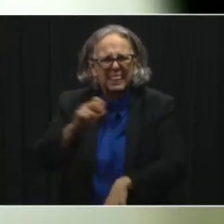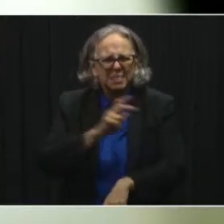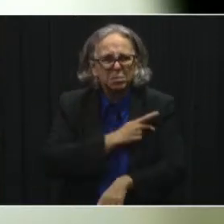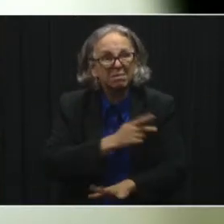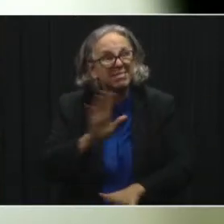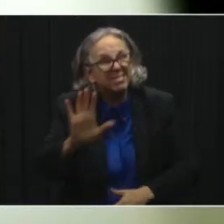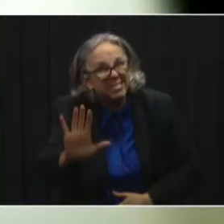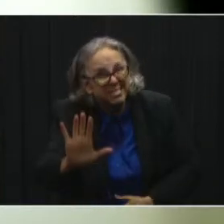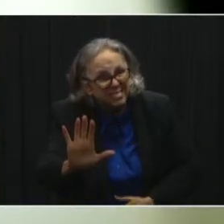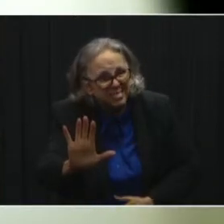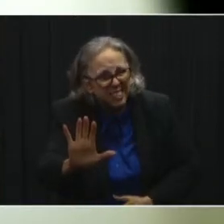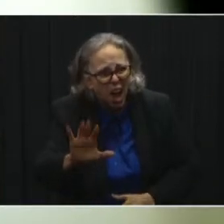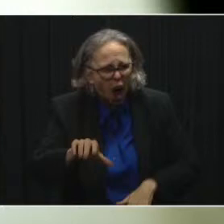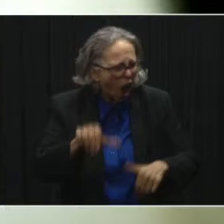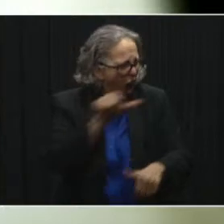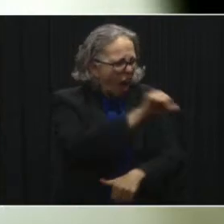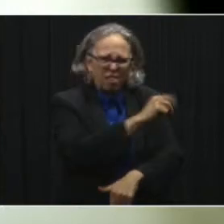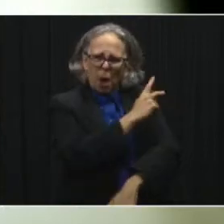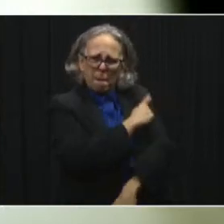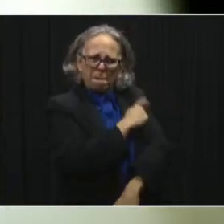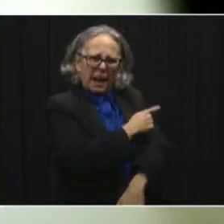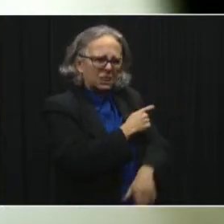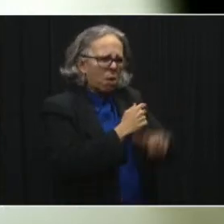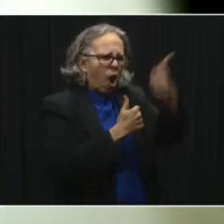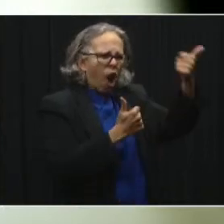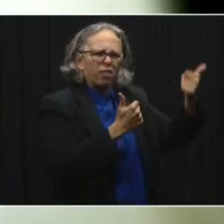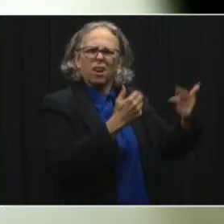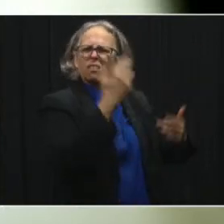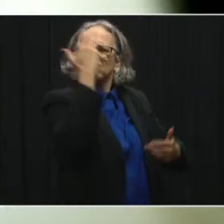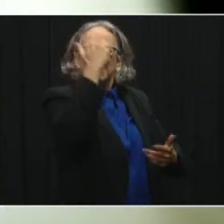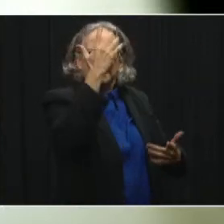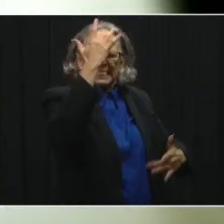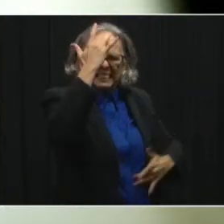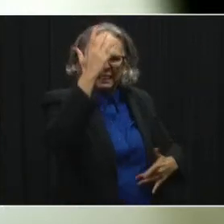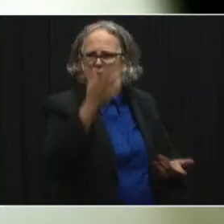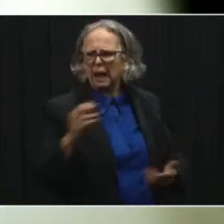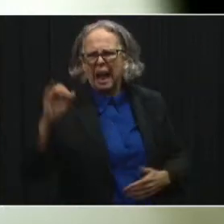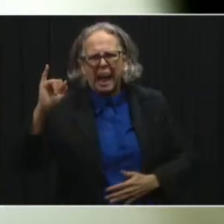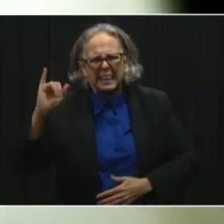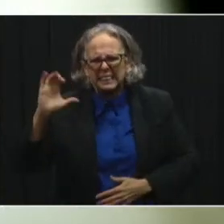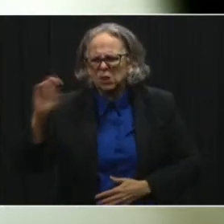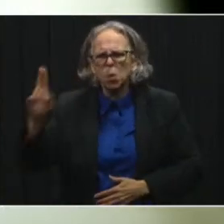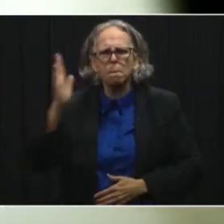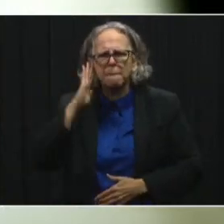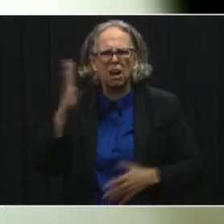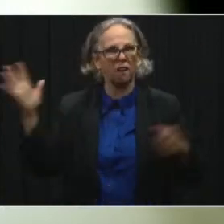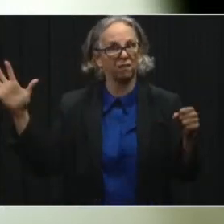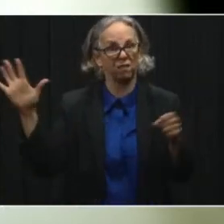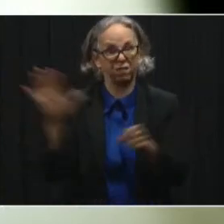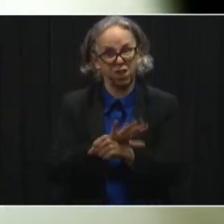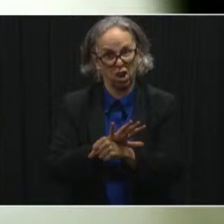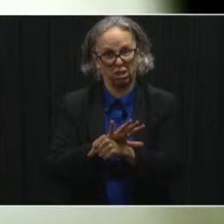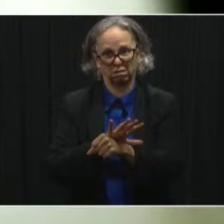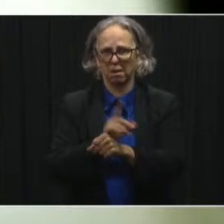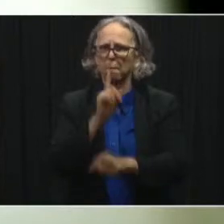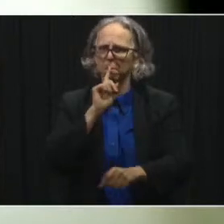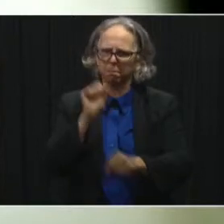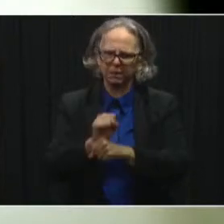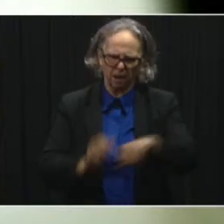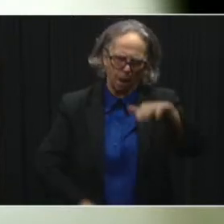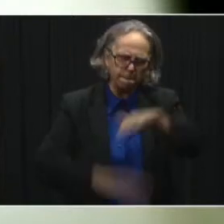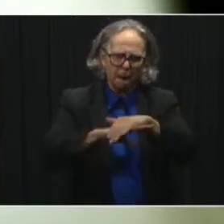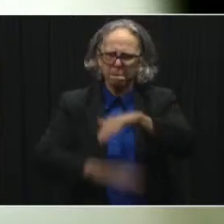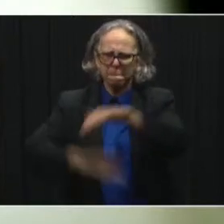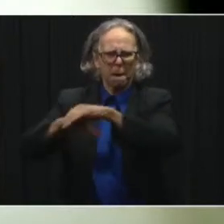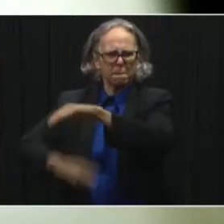our ICUs. ICU beds, ECMO beds are full. Just this week alone, I have received approximately 10 to